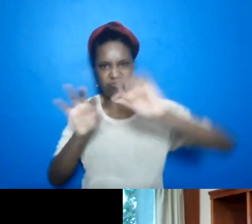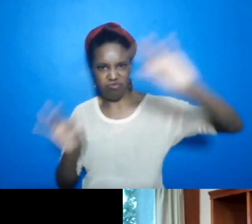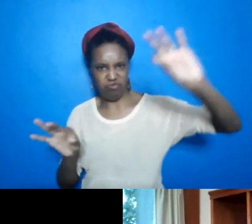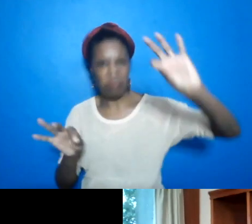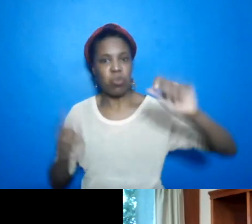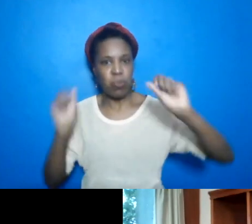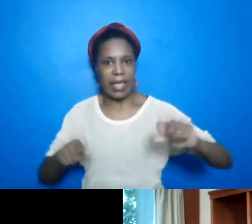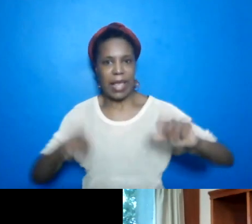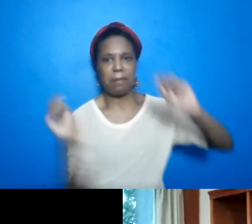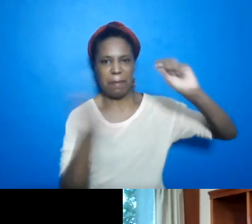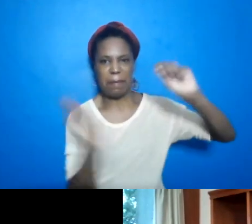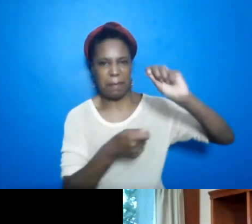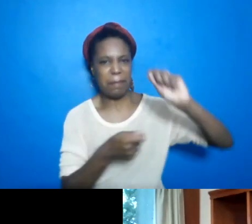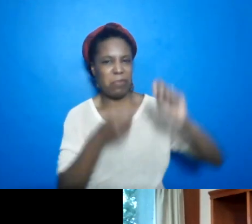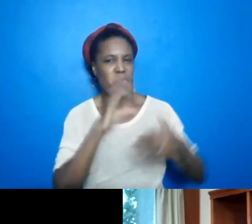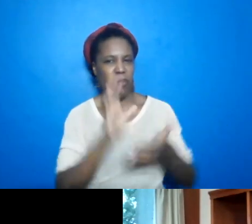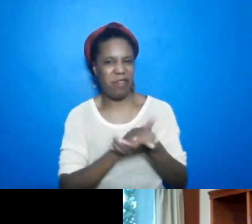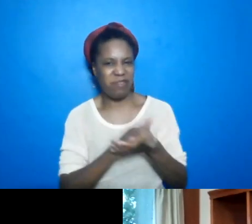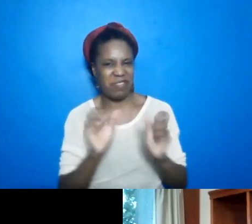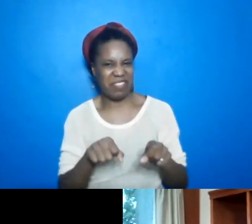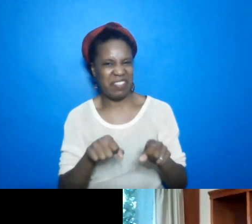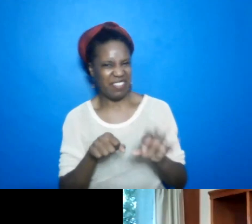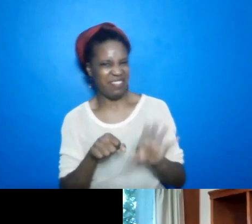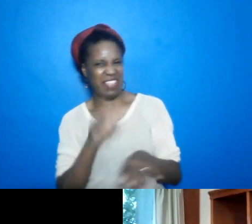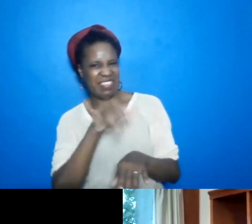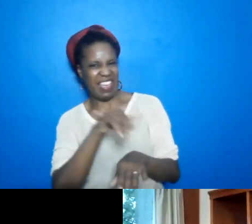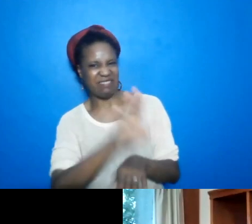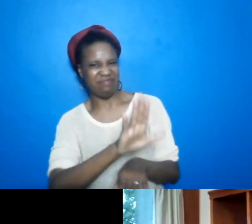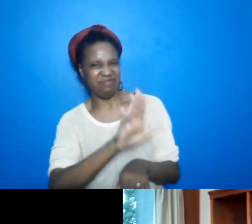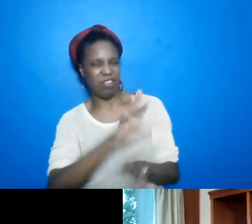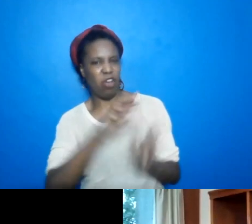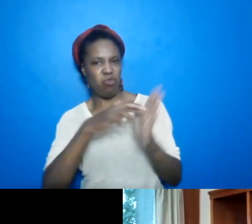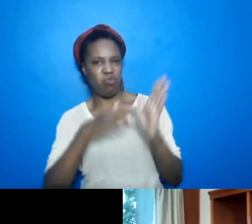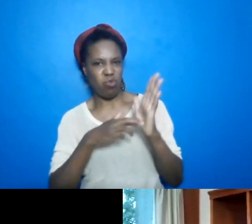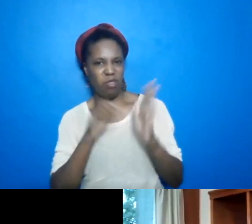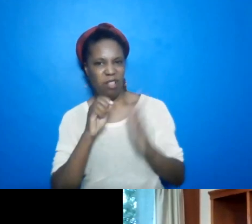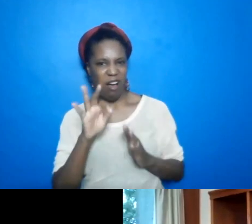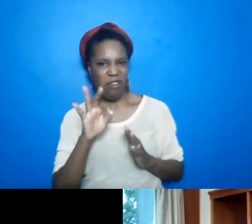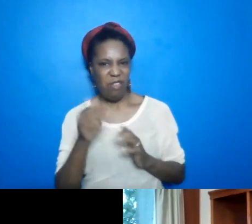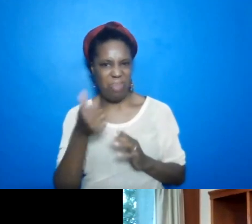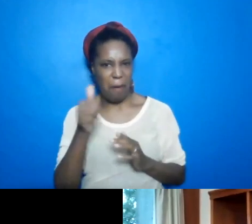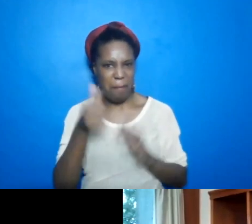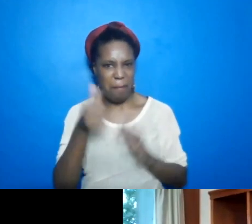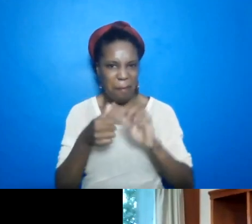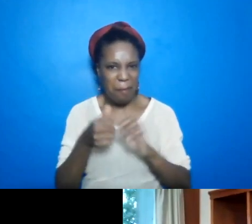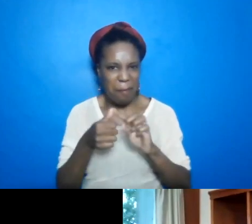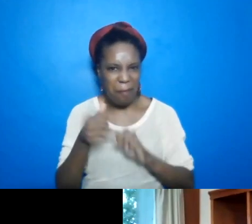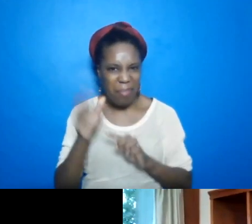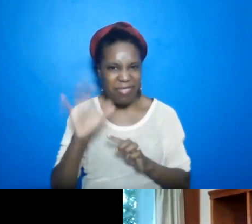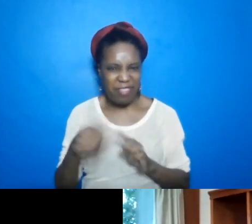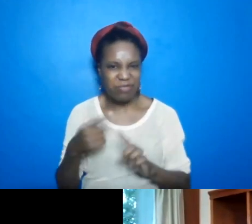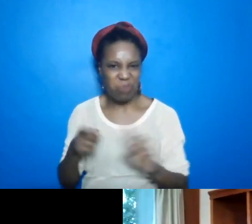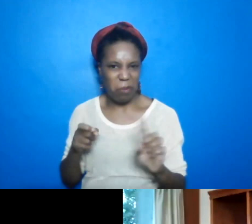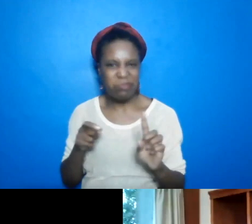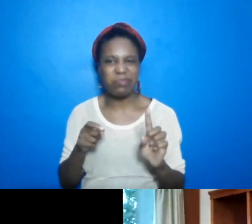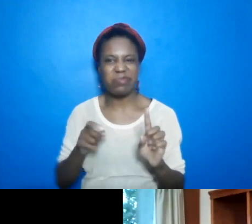the legacy and aftermath that allow that structure to be maintained over time.